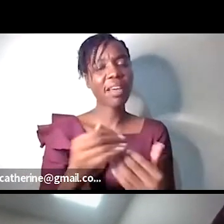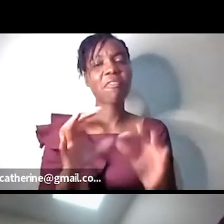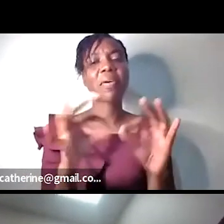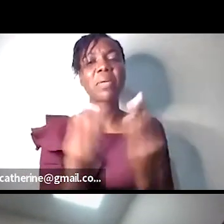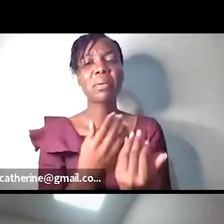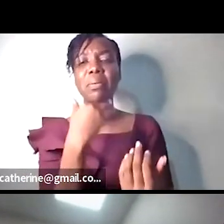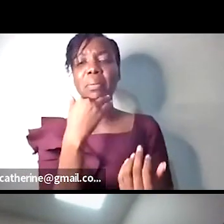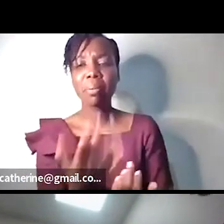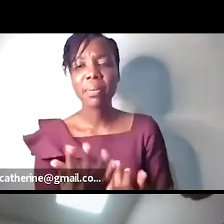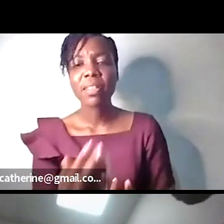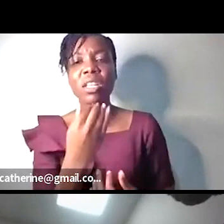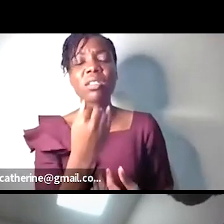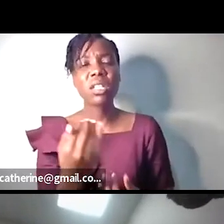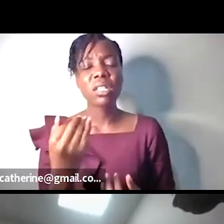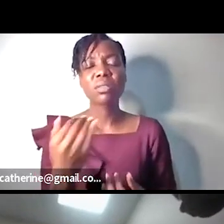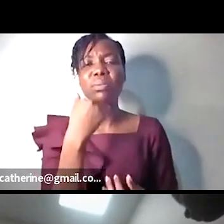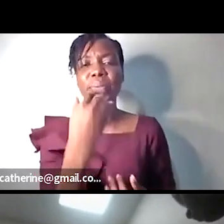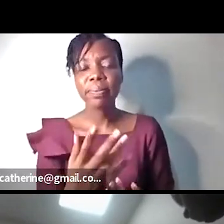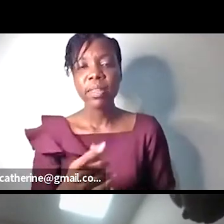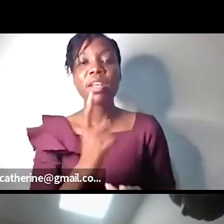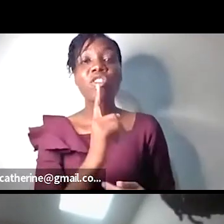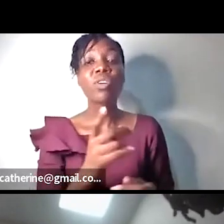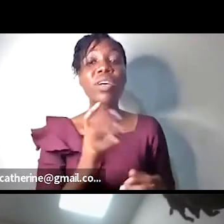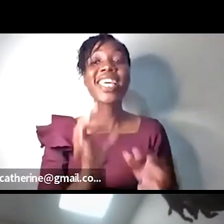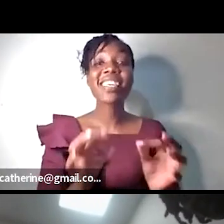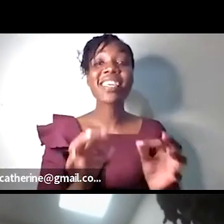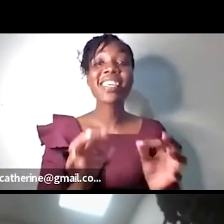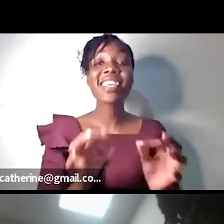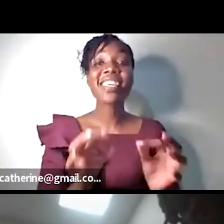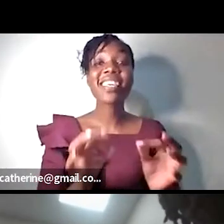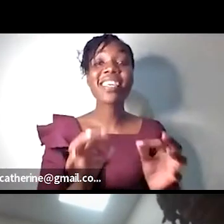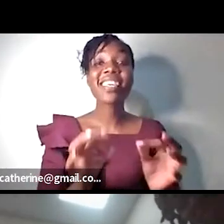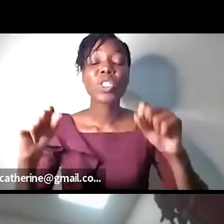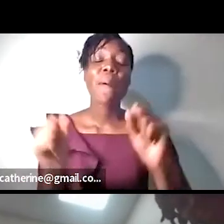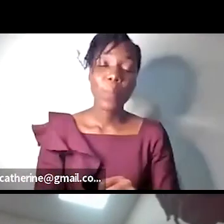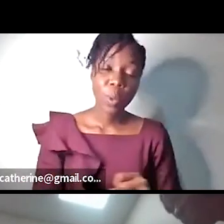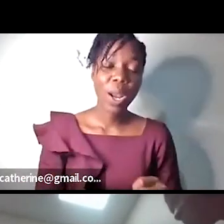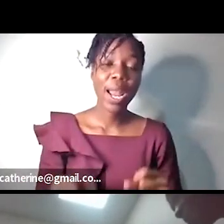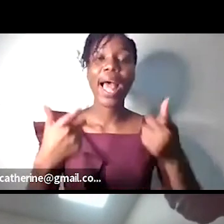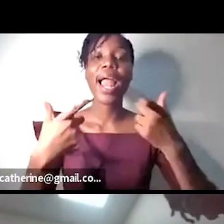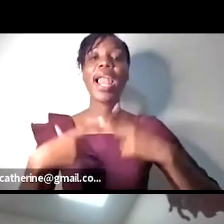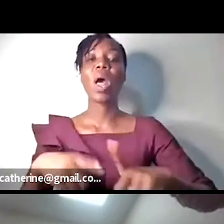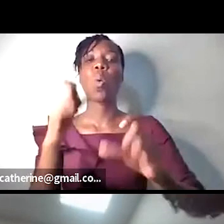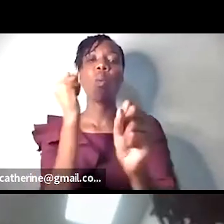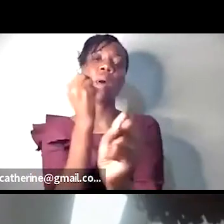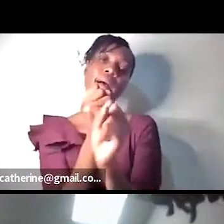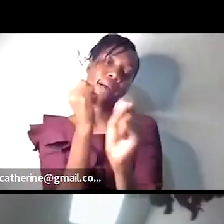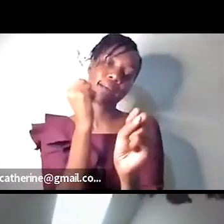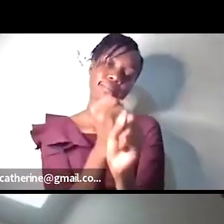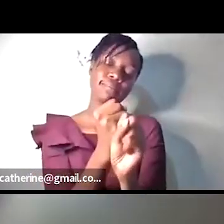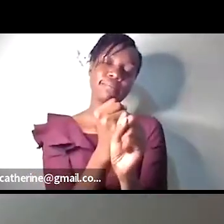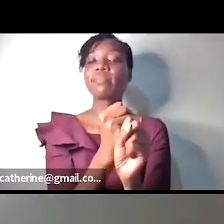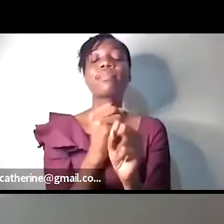kids. So maybe if they can allow us to work flexibly,